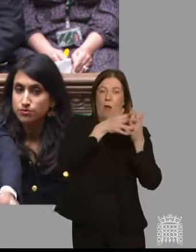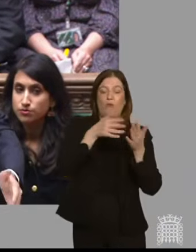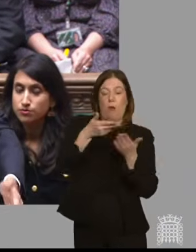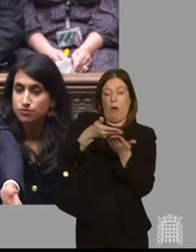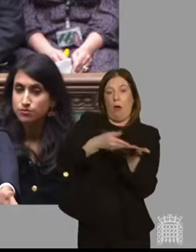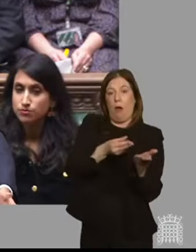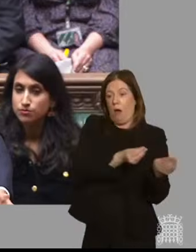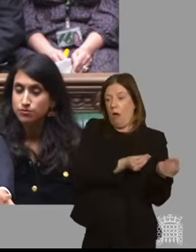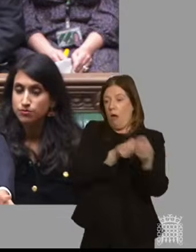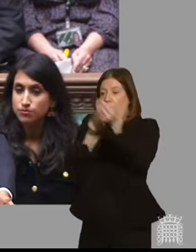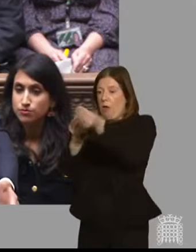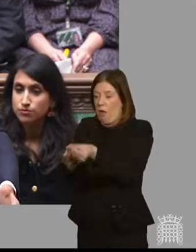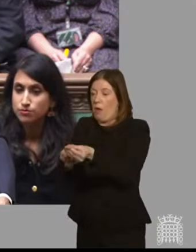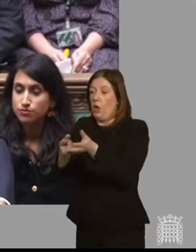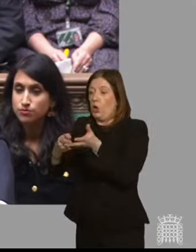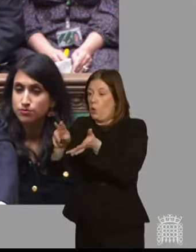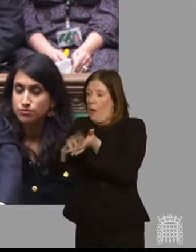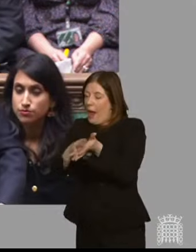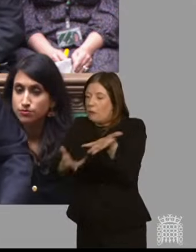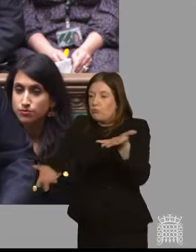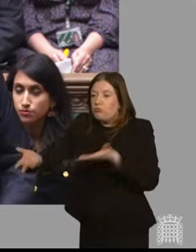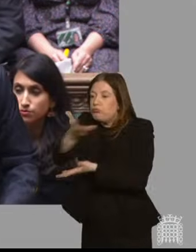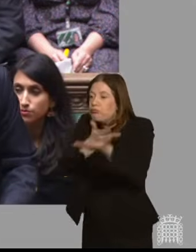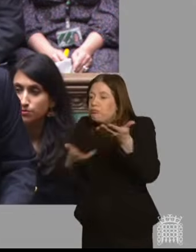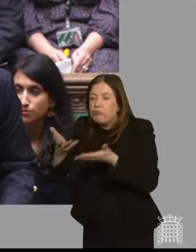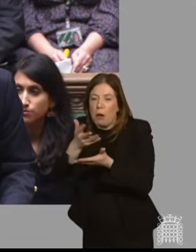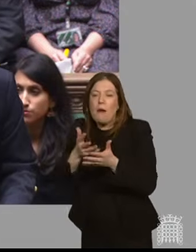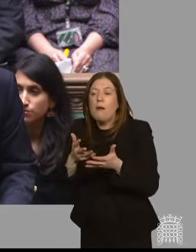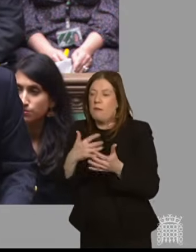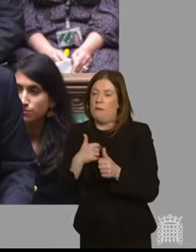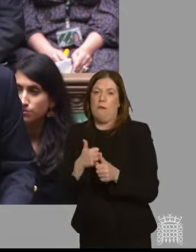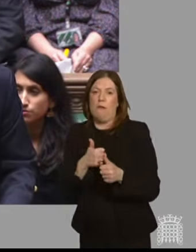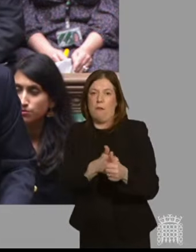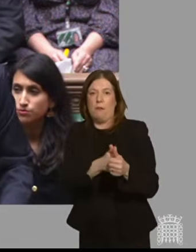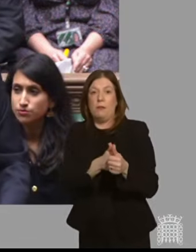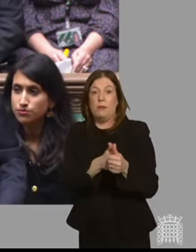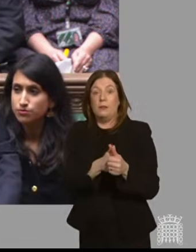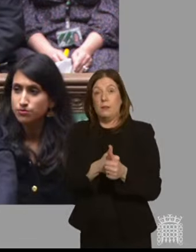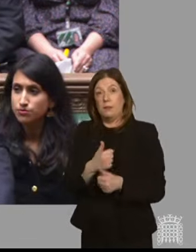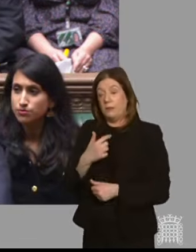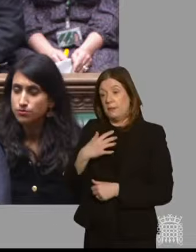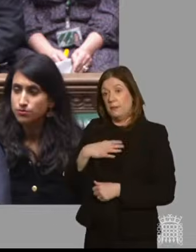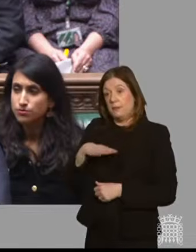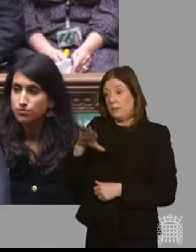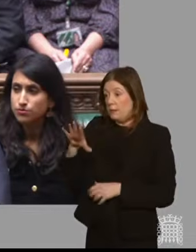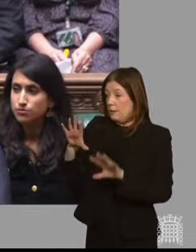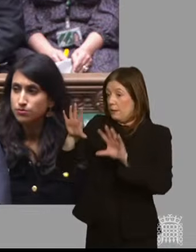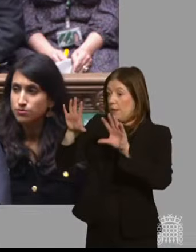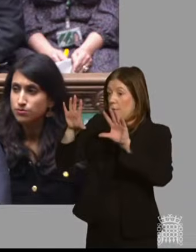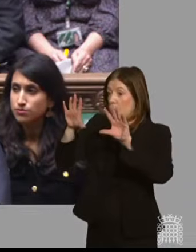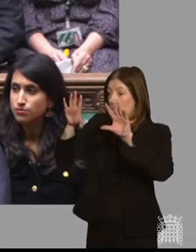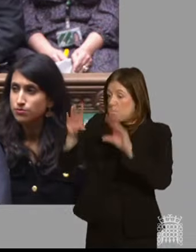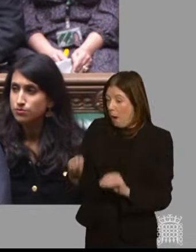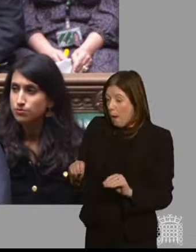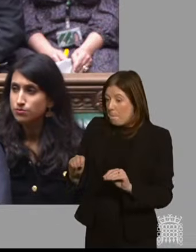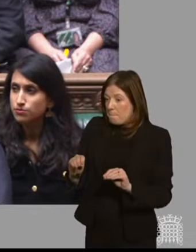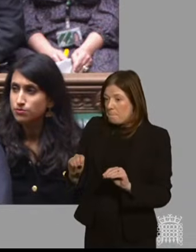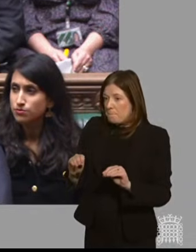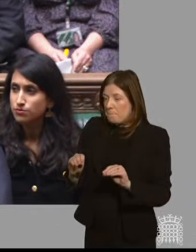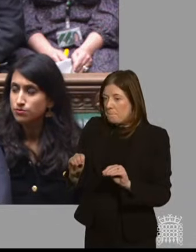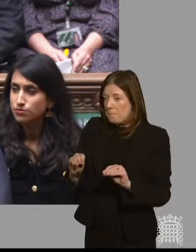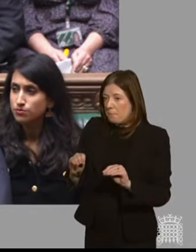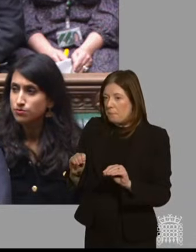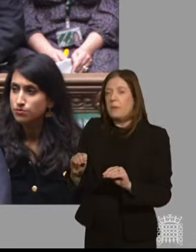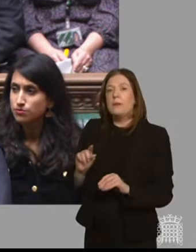week, but just calling for an immediate full ceasefire now, which collapses back into fighting within days or weeks,